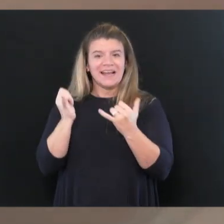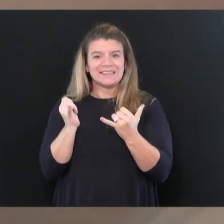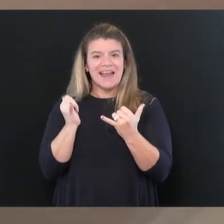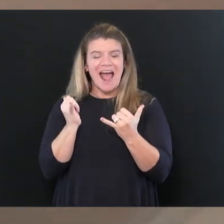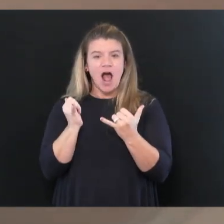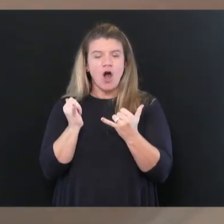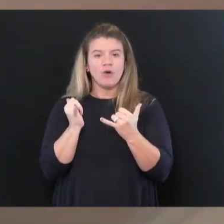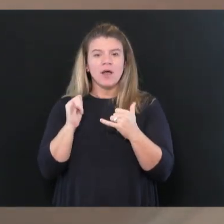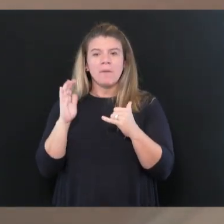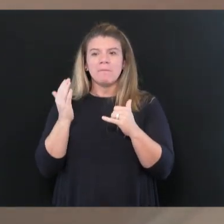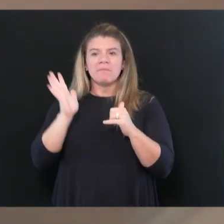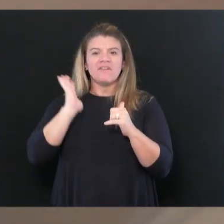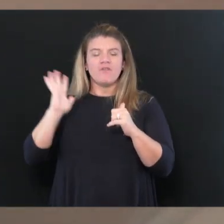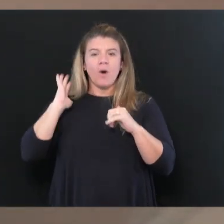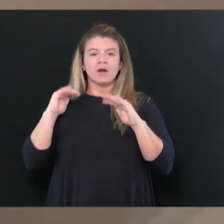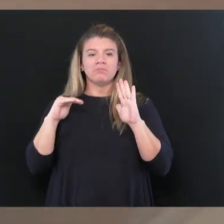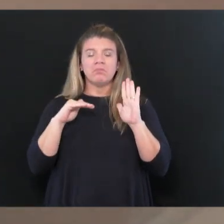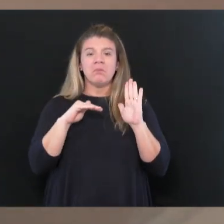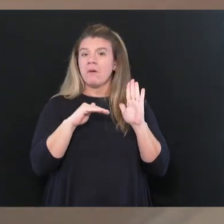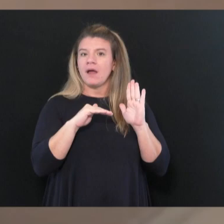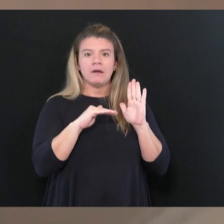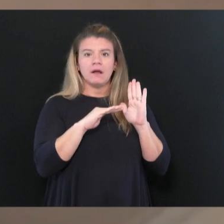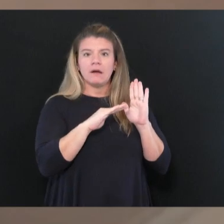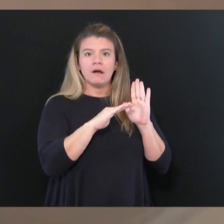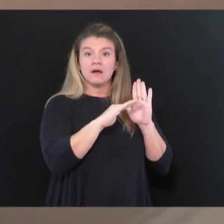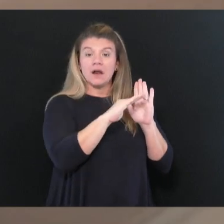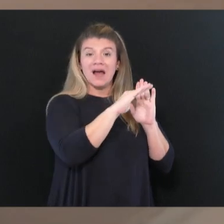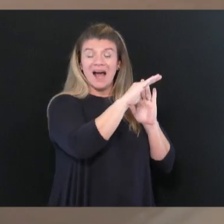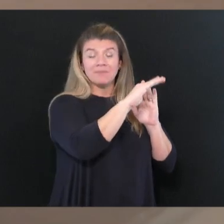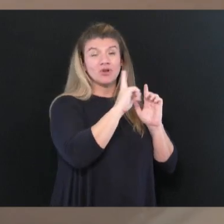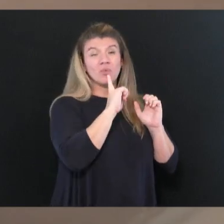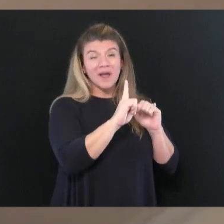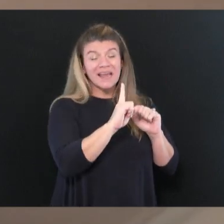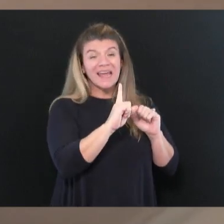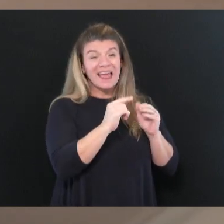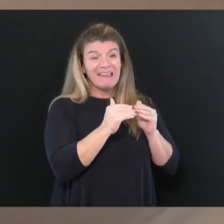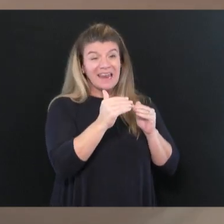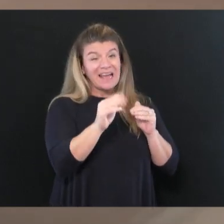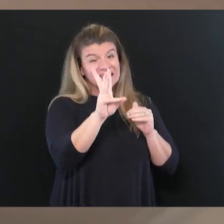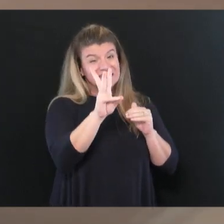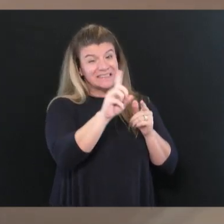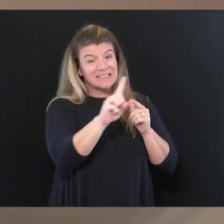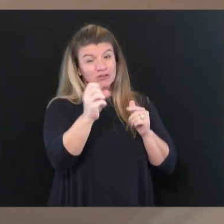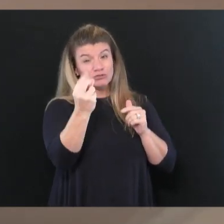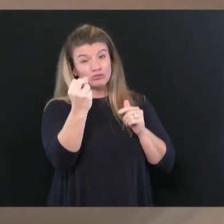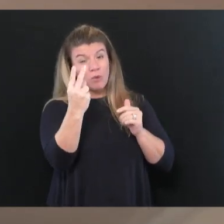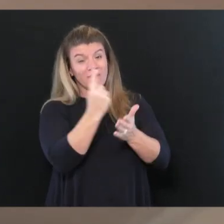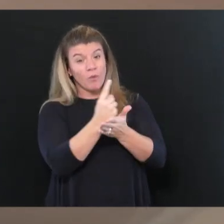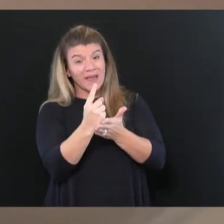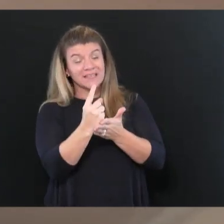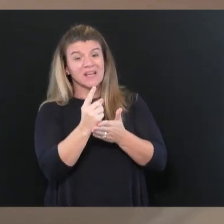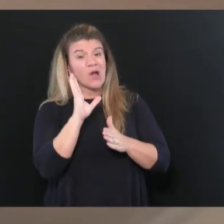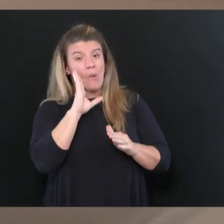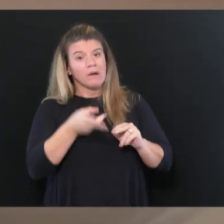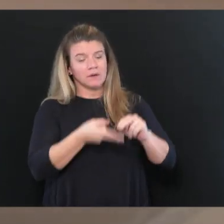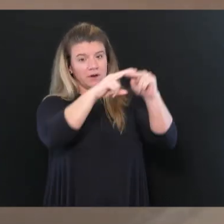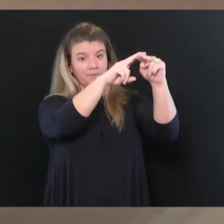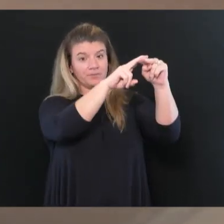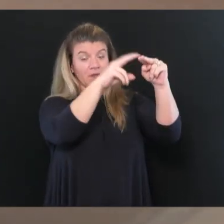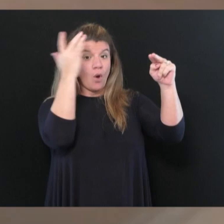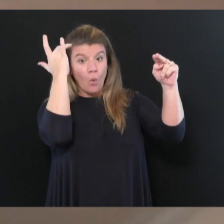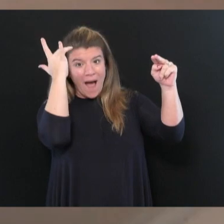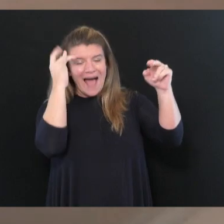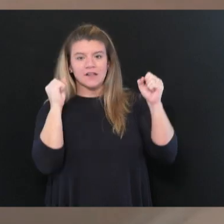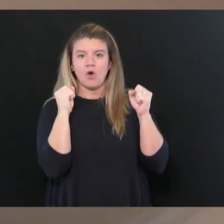worse. Michael Osterholm says the next 6 to 12 weeks will be the worst that we've seen as we get colder and go inside. And